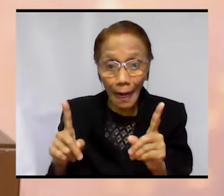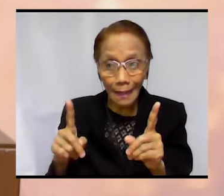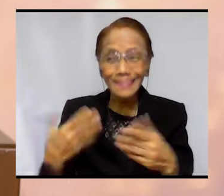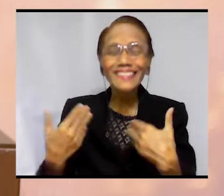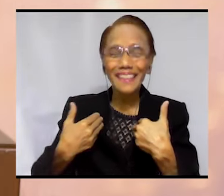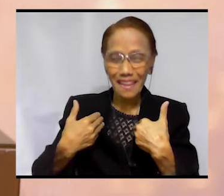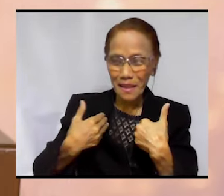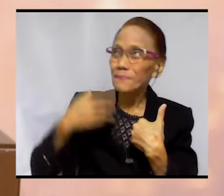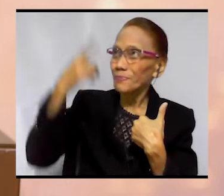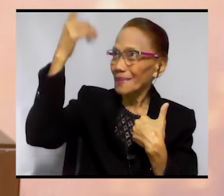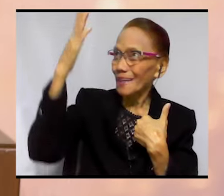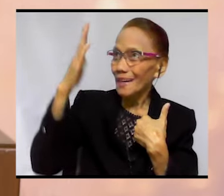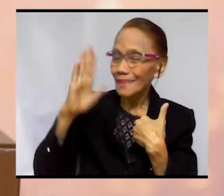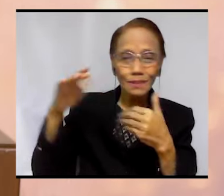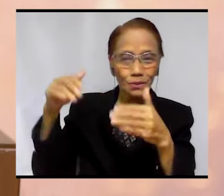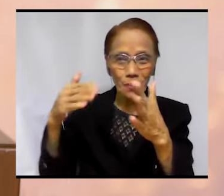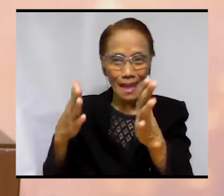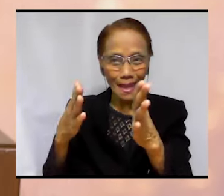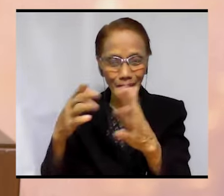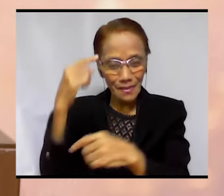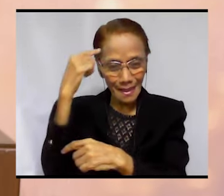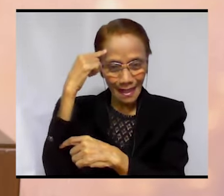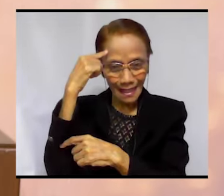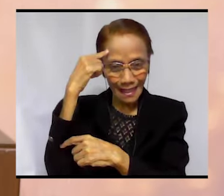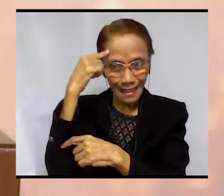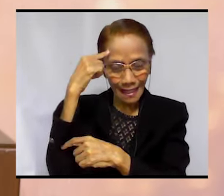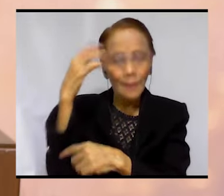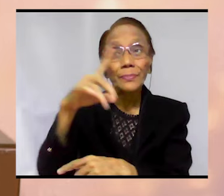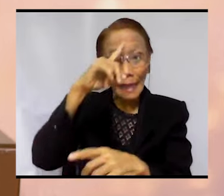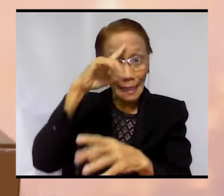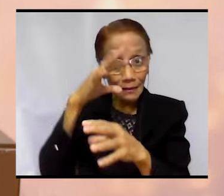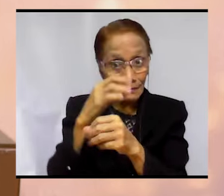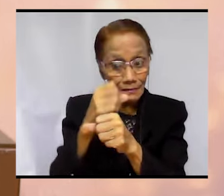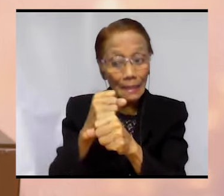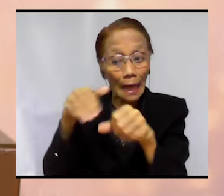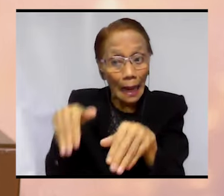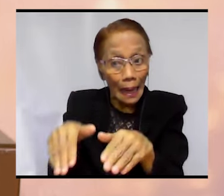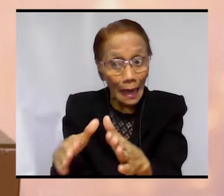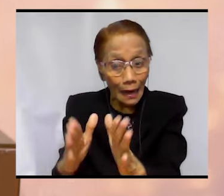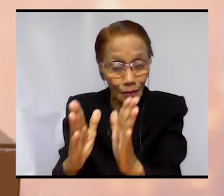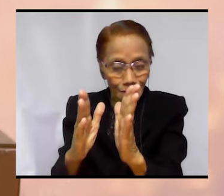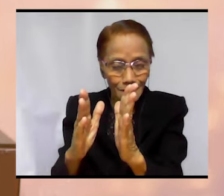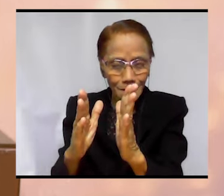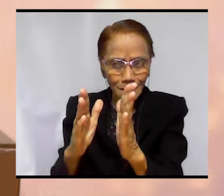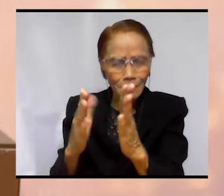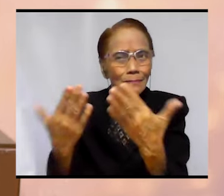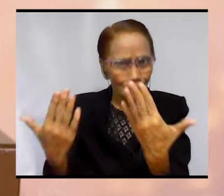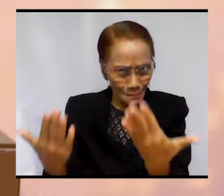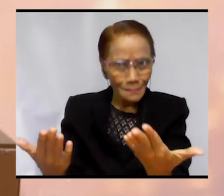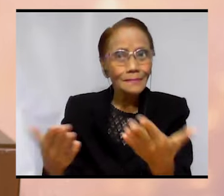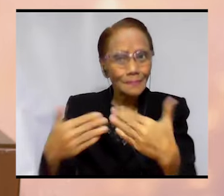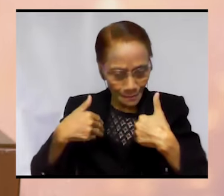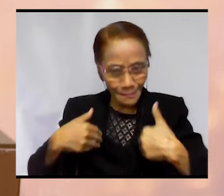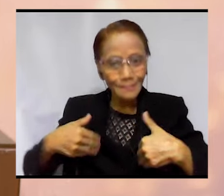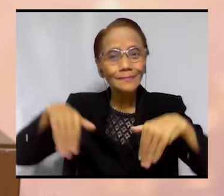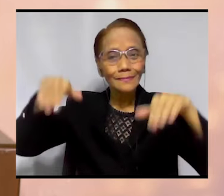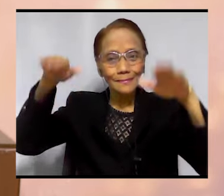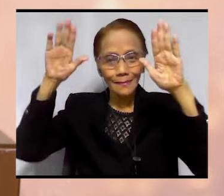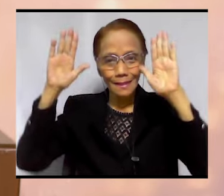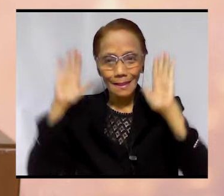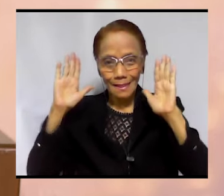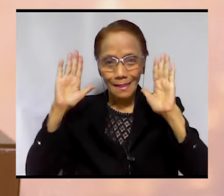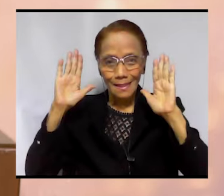there is God's way of thinking. And faith allows me to